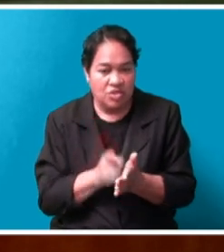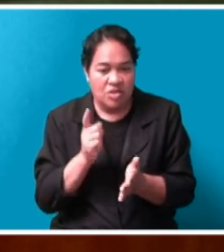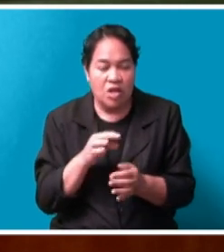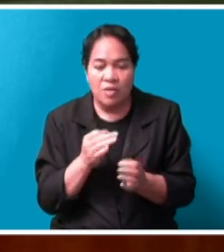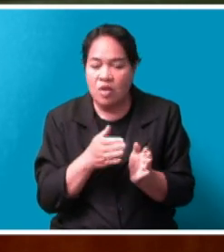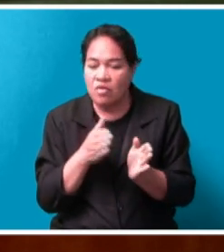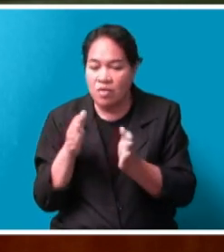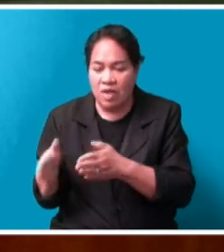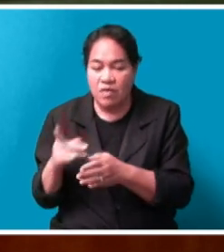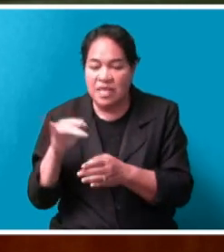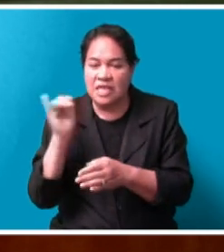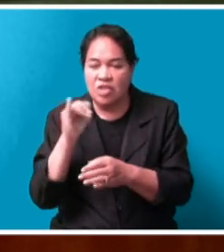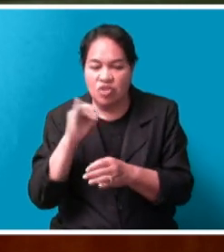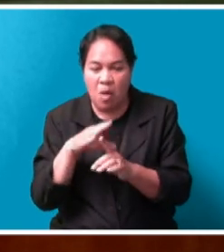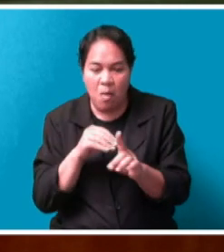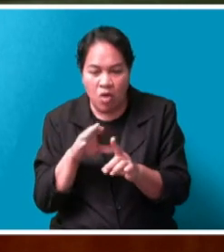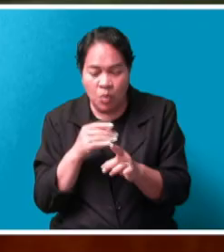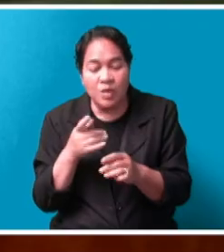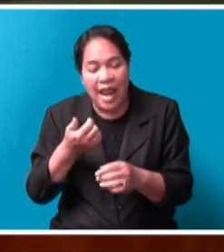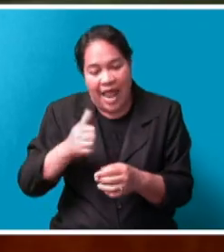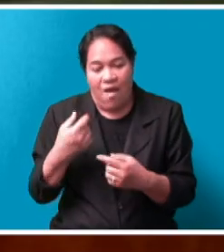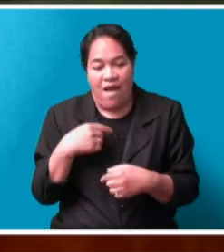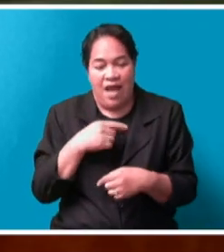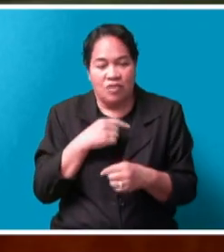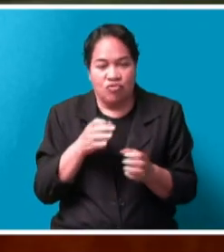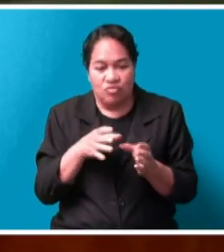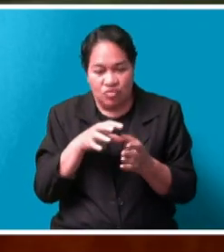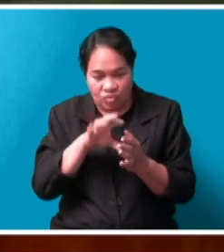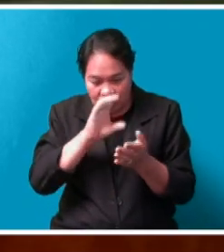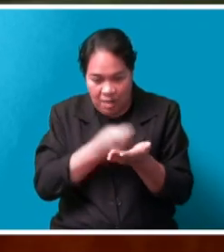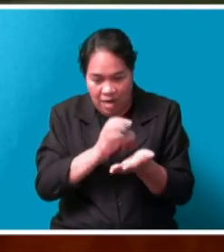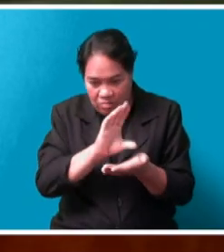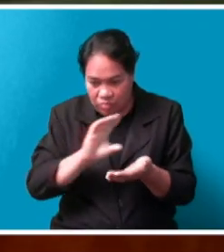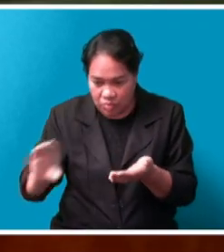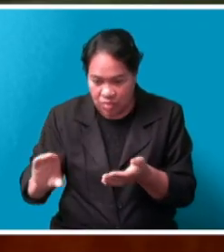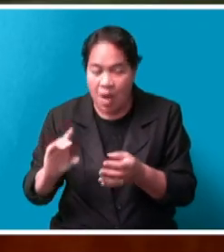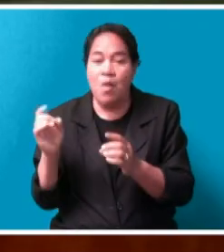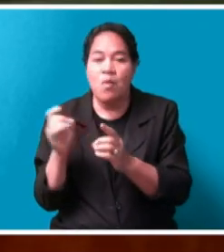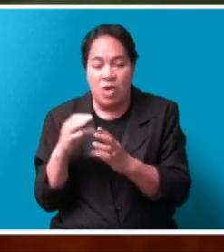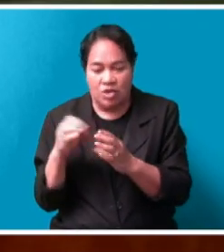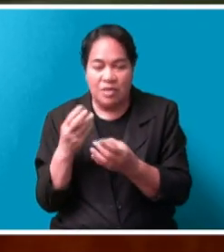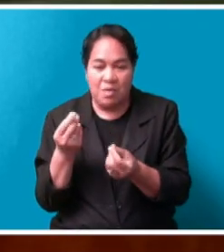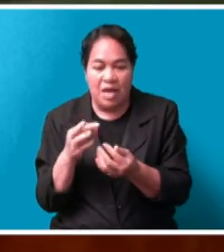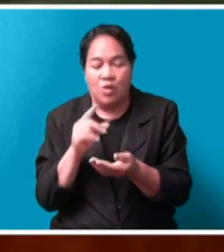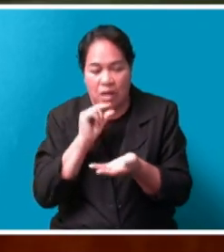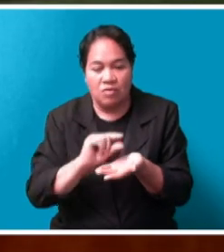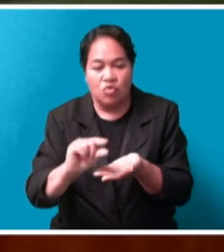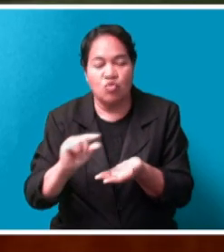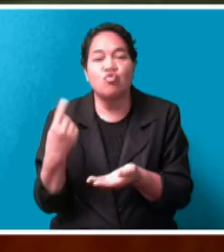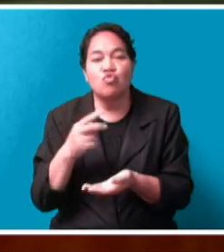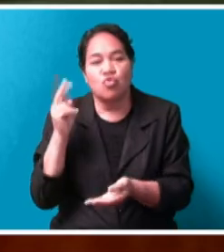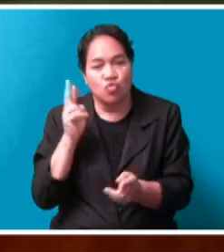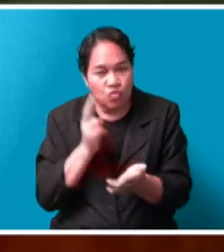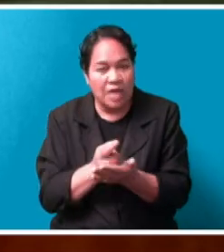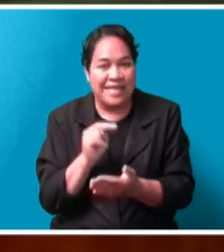this insurance model allows us to reallocate precious resources directly to those who need them the most. Mr. Speaker, I want to assure